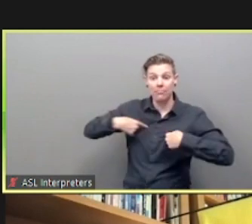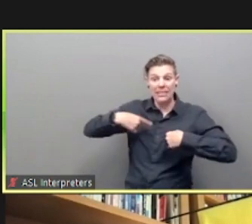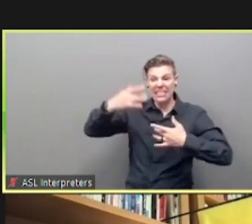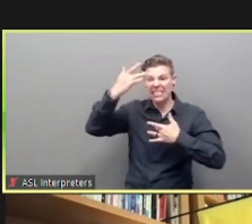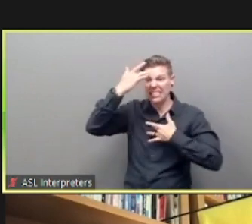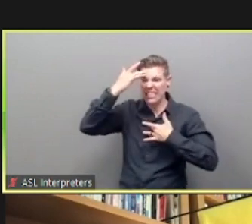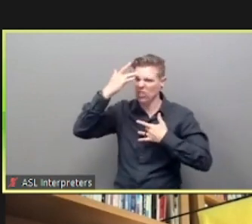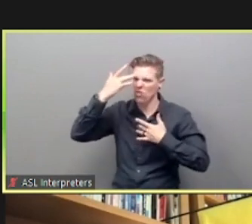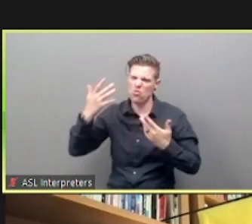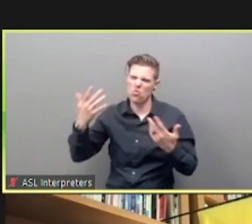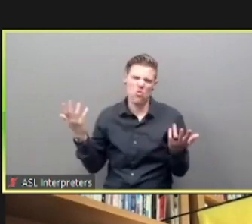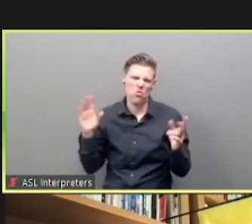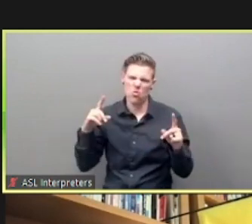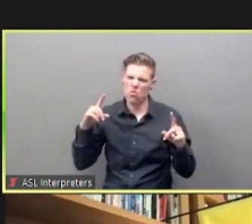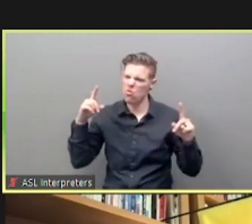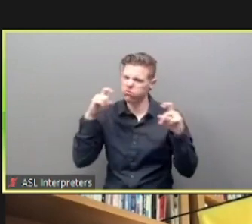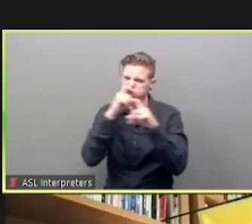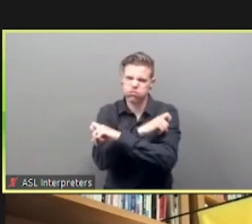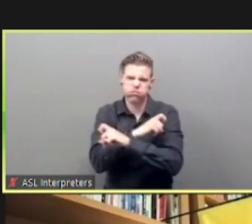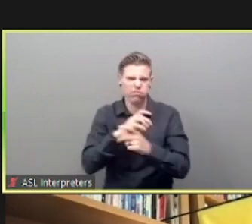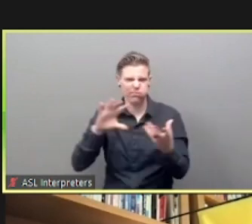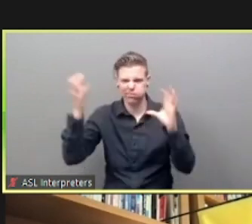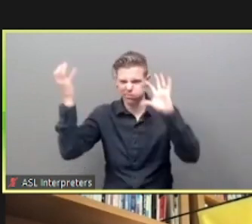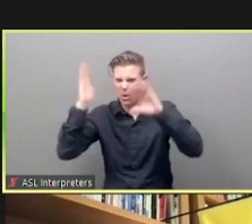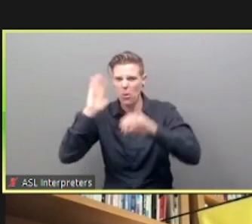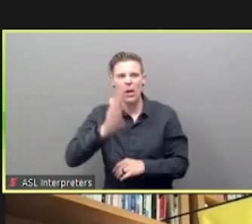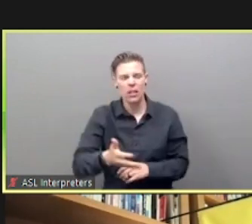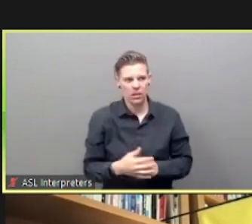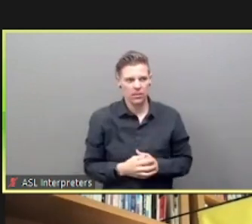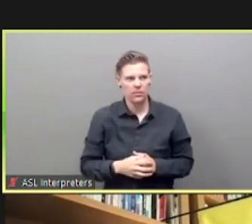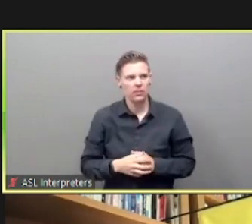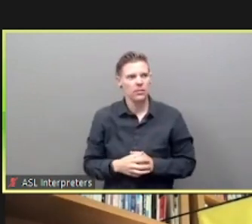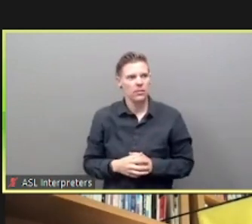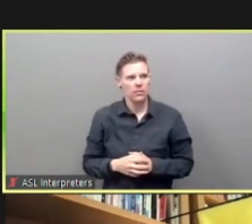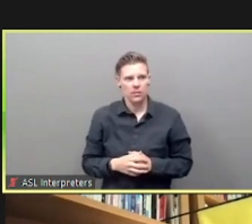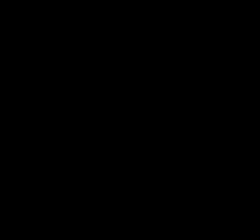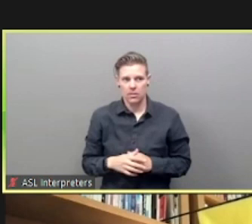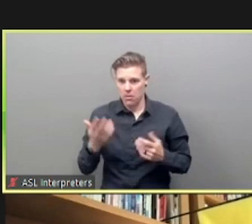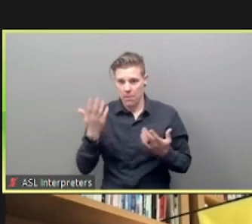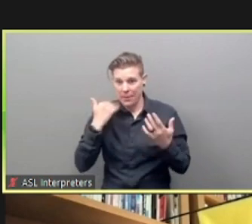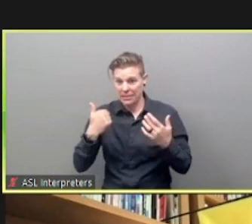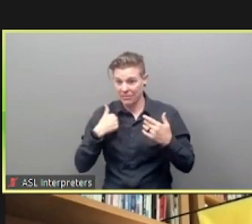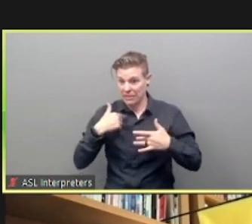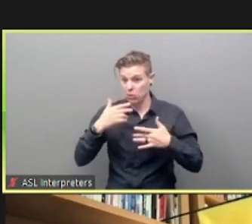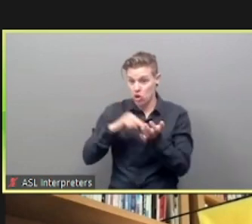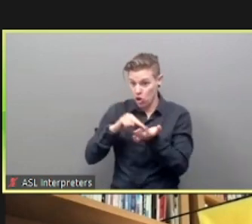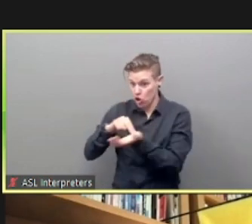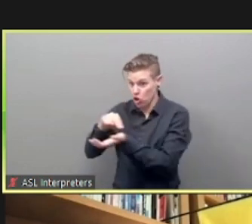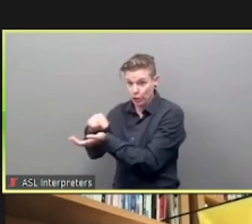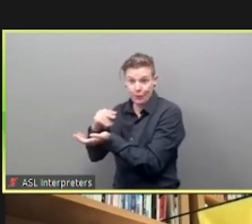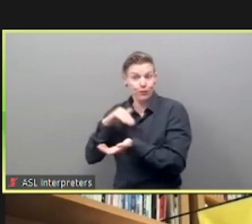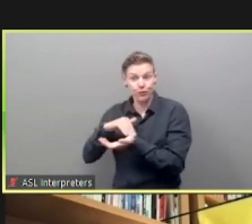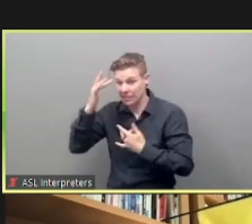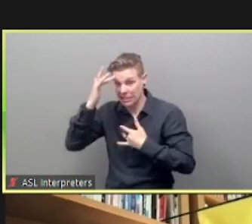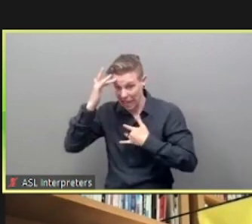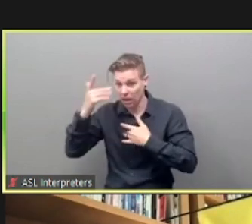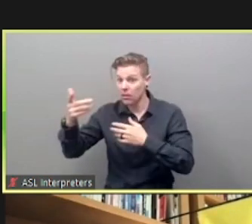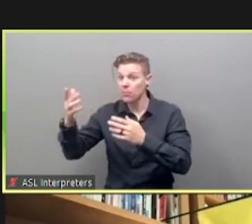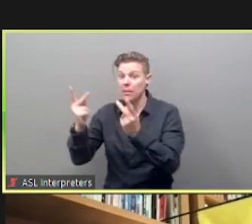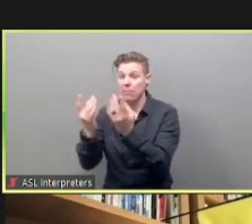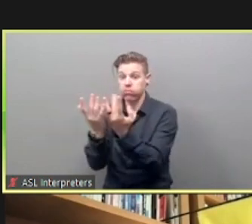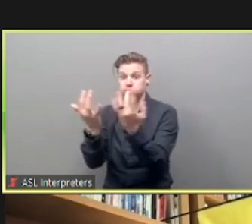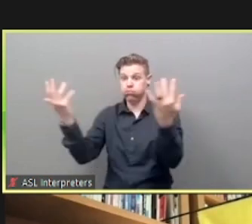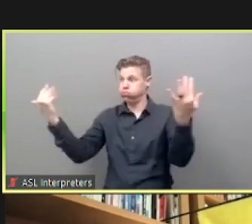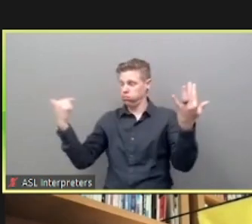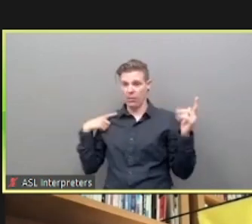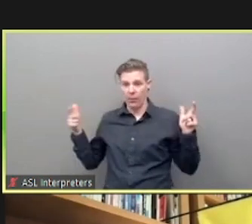staff ratios than we've already done. And then supply chain, actually having some issues with supply